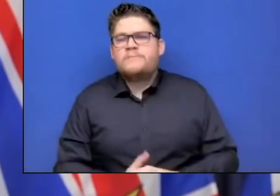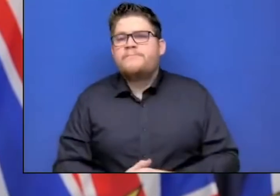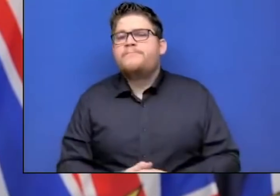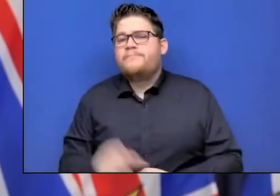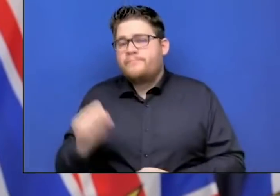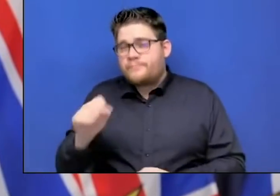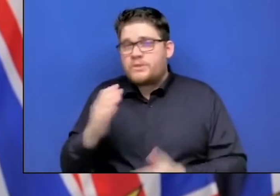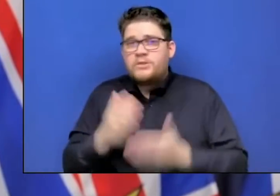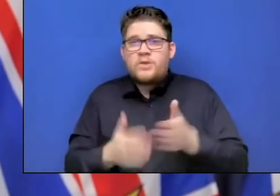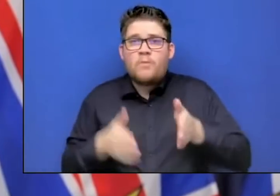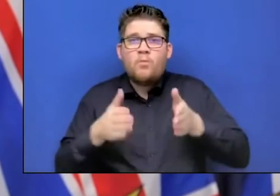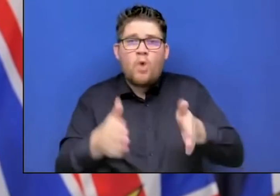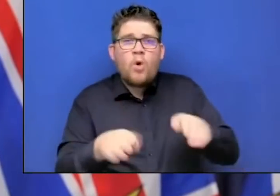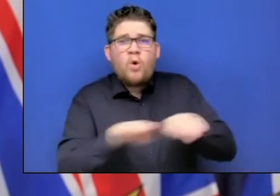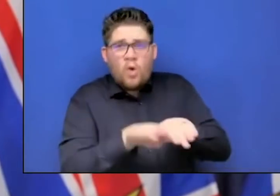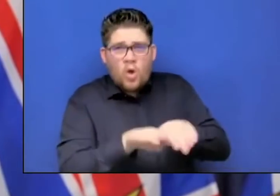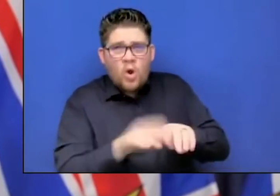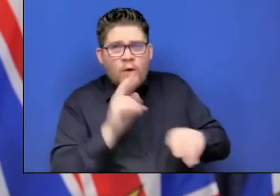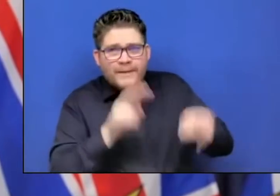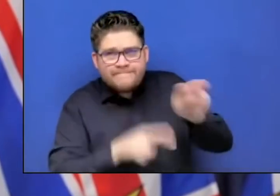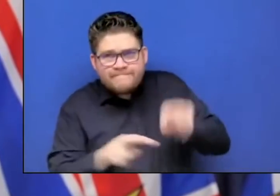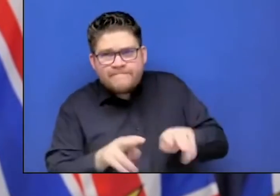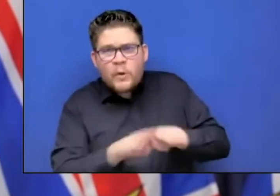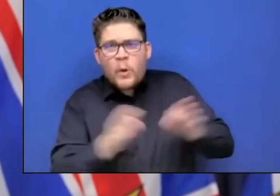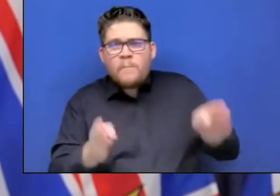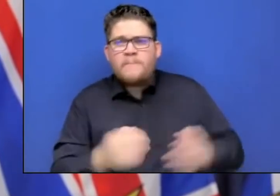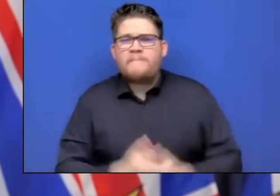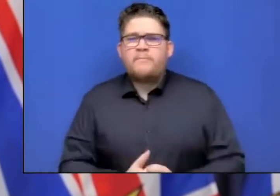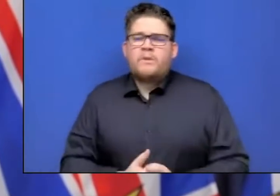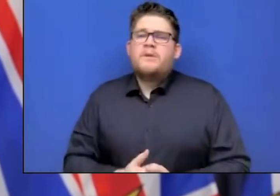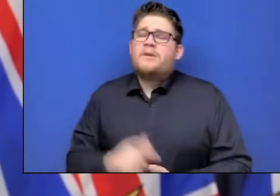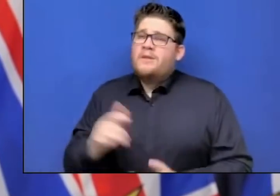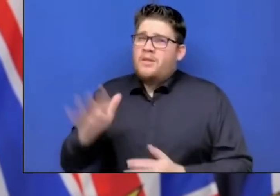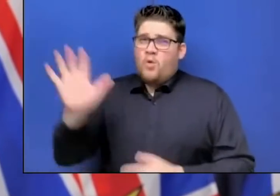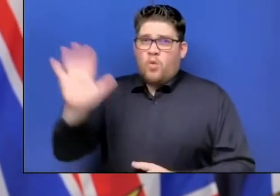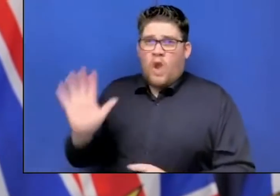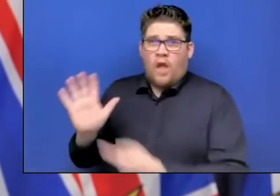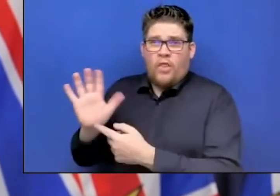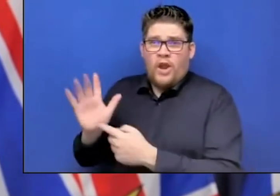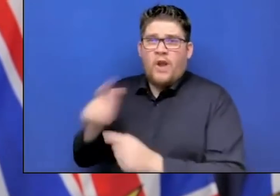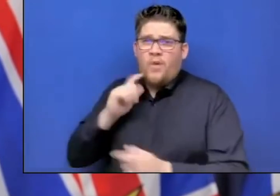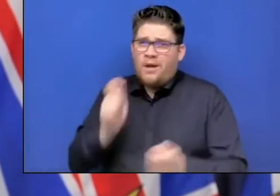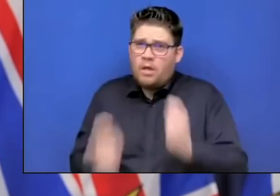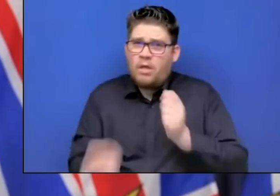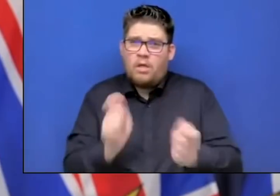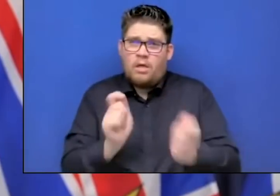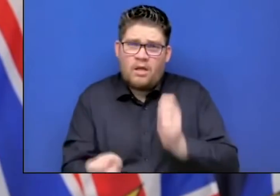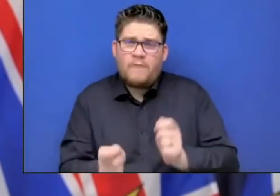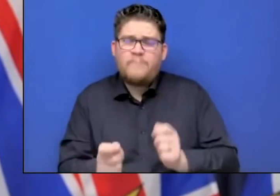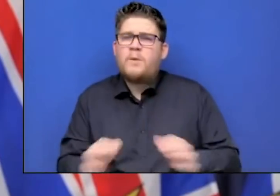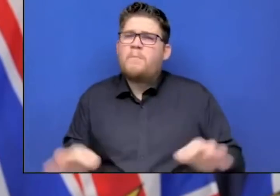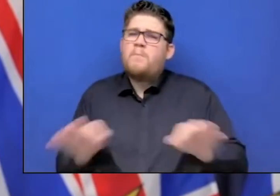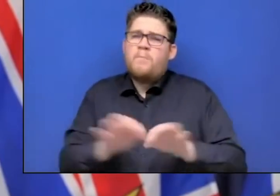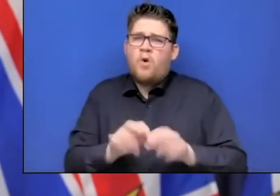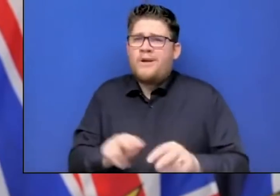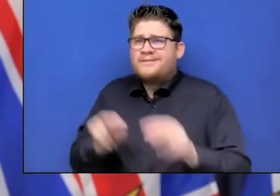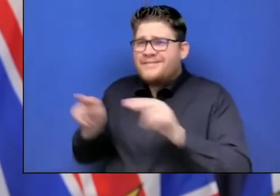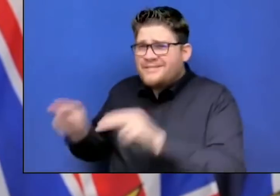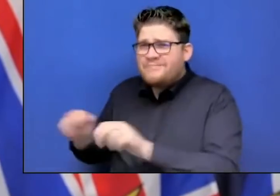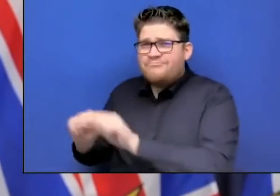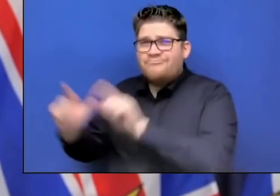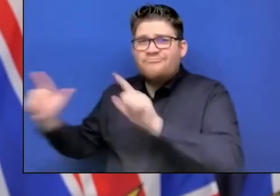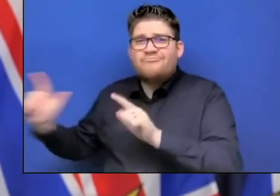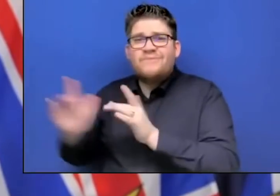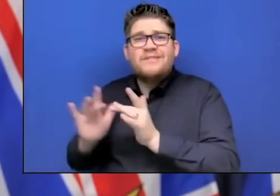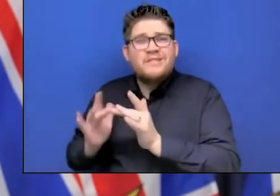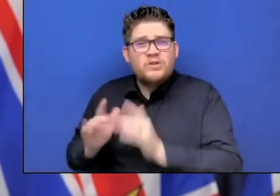the situation is very dynamic, and I would encourage everyone to follow Drive BC for the latest information. With